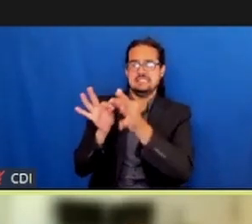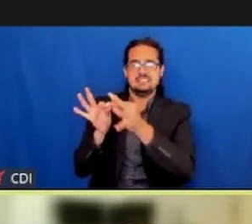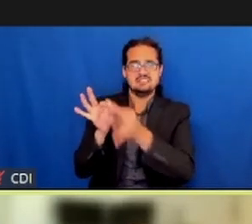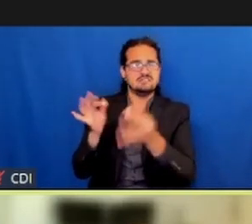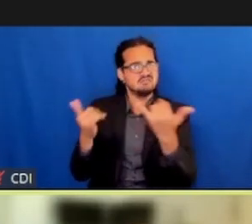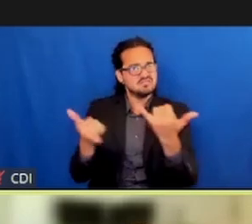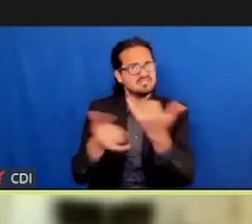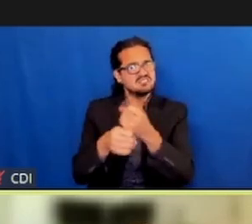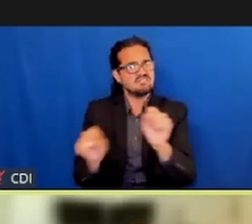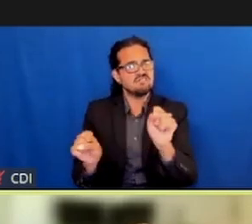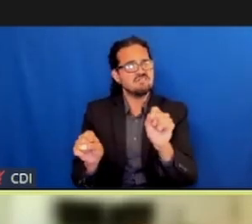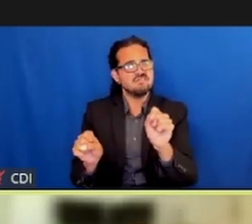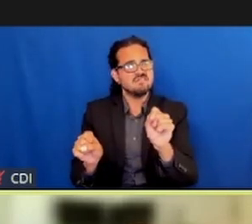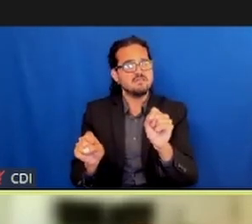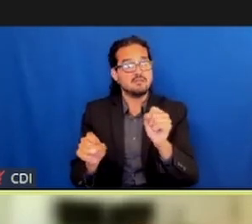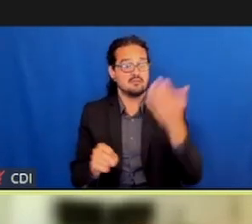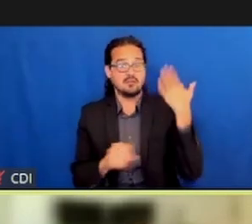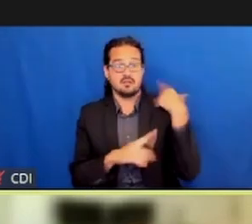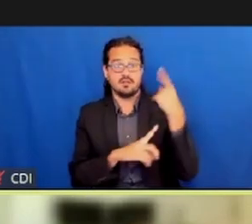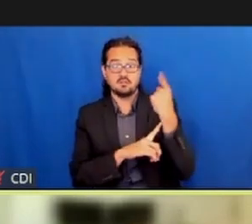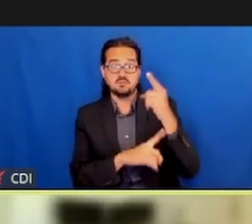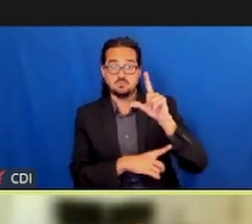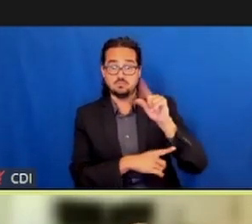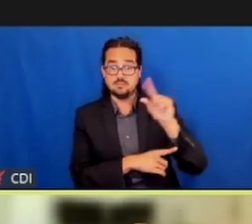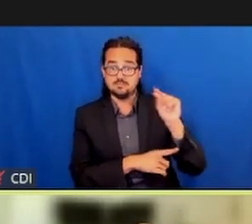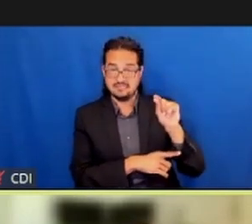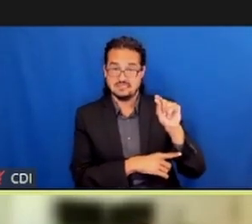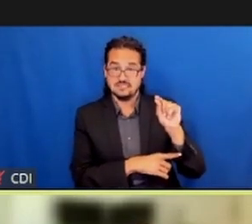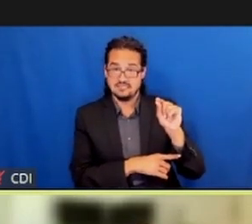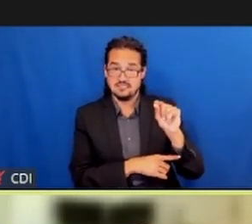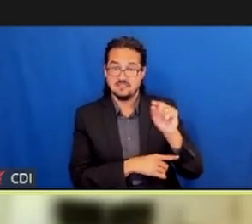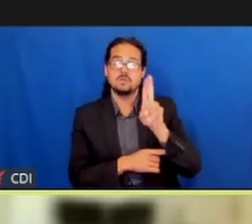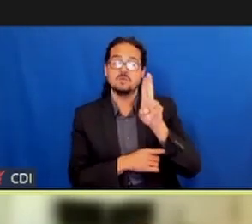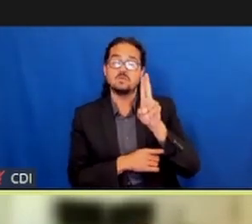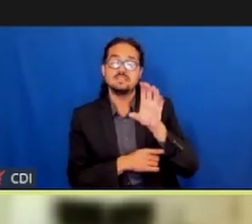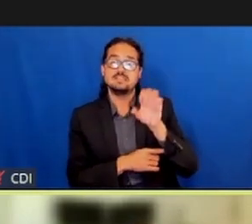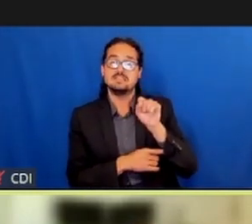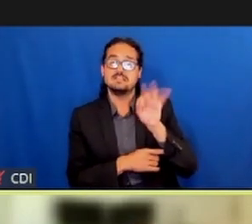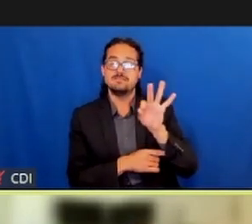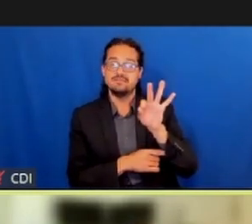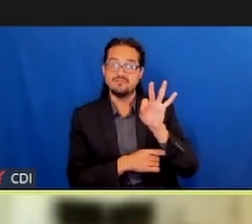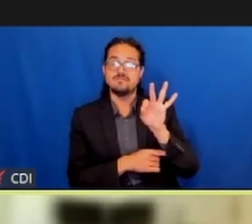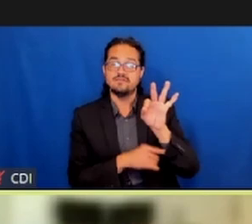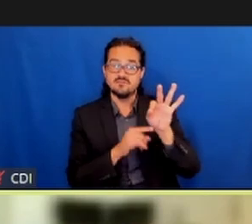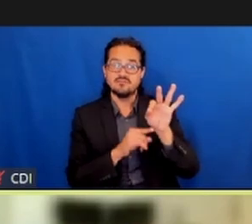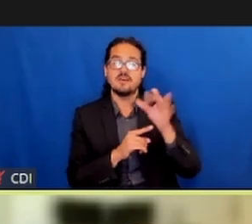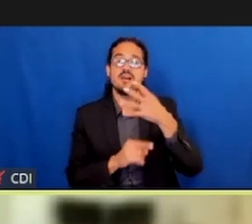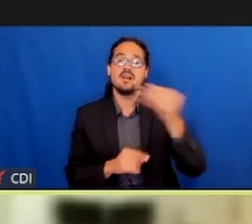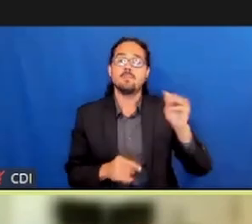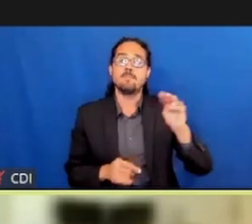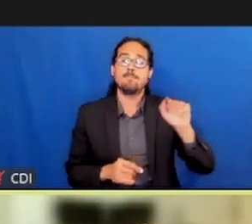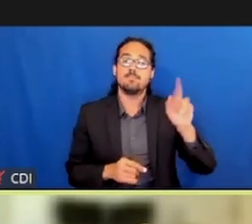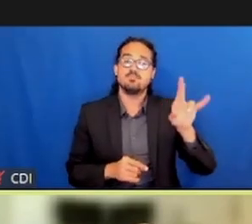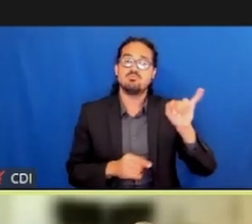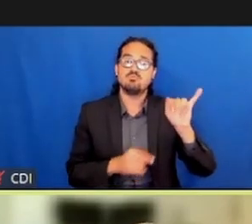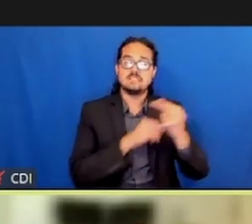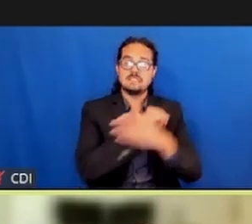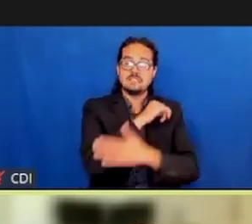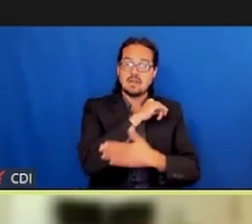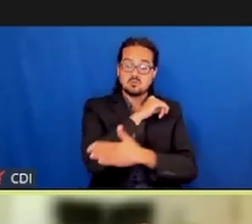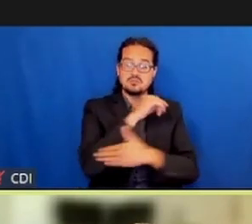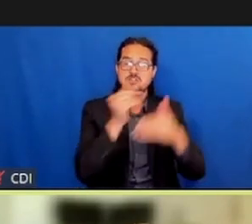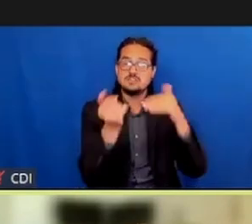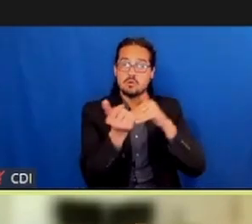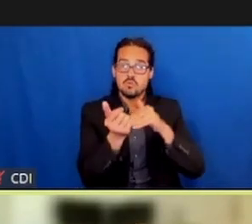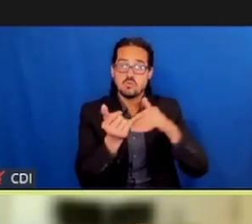to all of the Marin providers, got really good at talking on the phone and doing video visits. And some of that is actually really good. I think